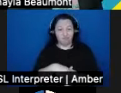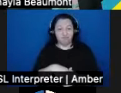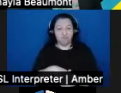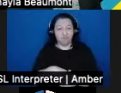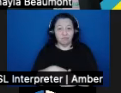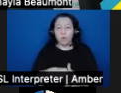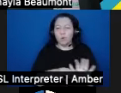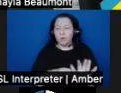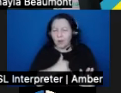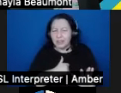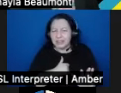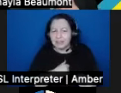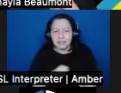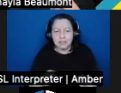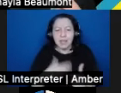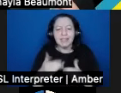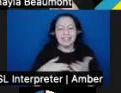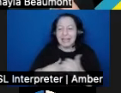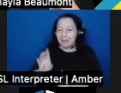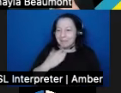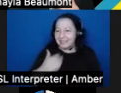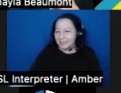oops, sorry. Next slide, Deb.